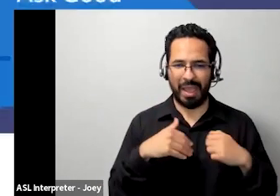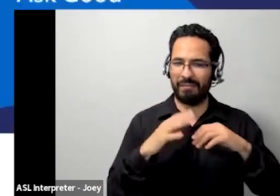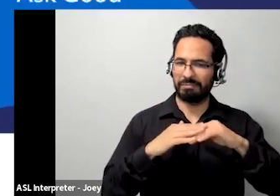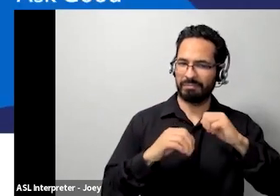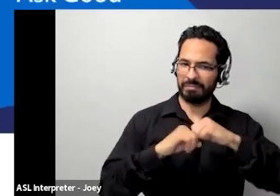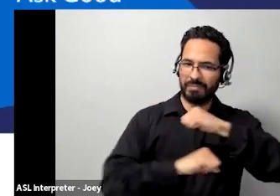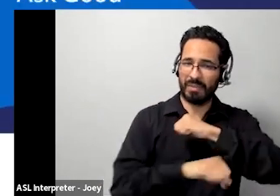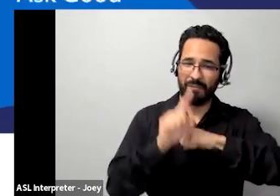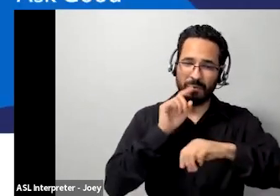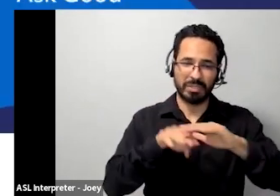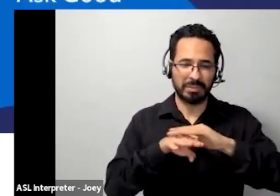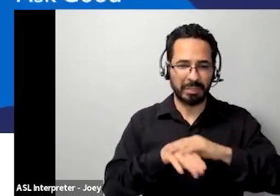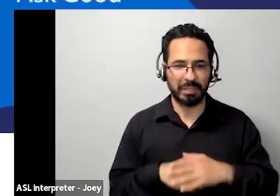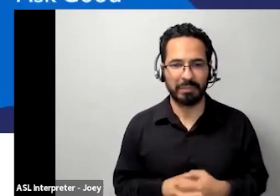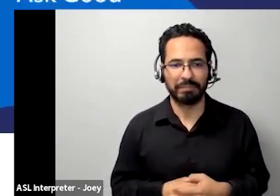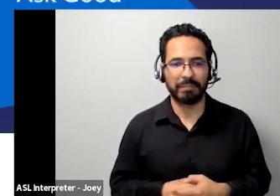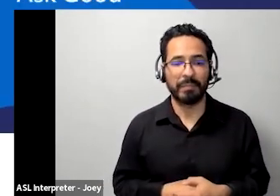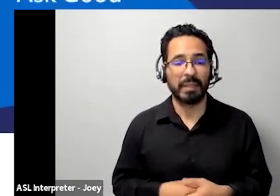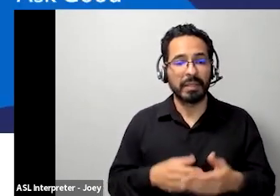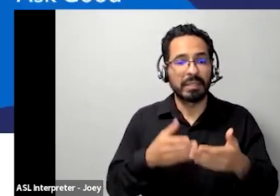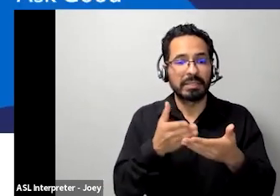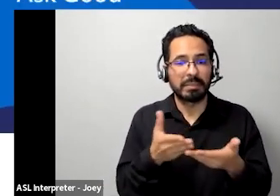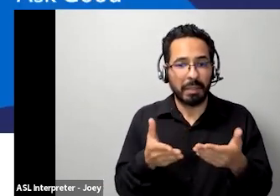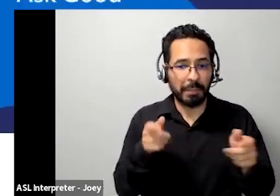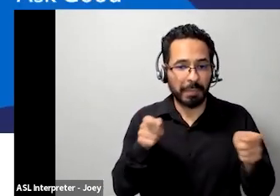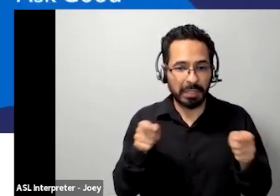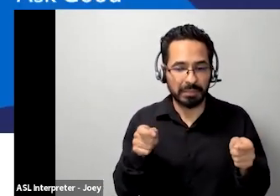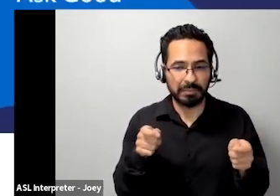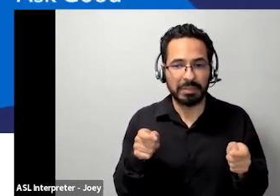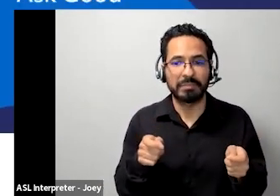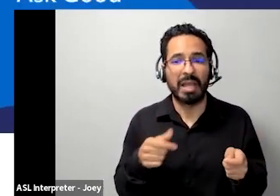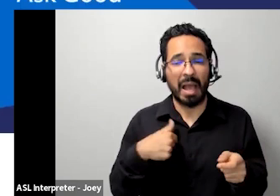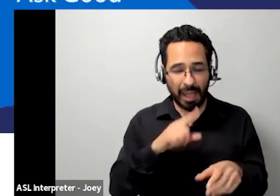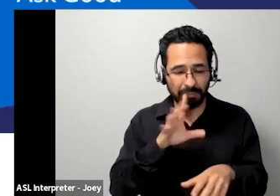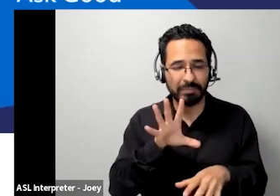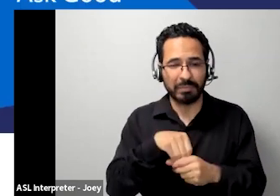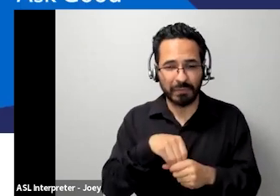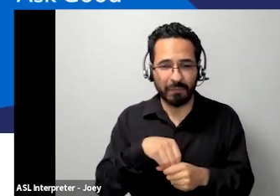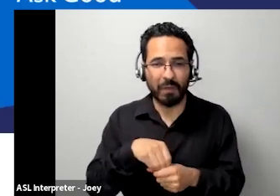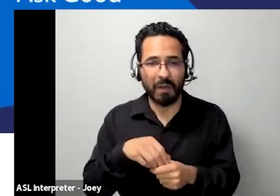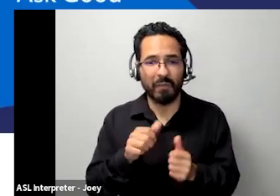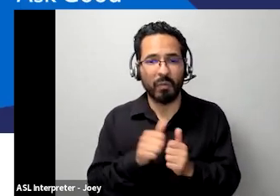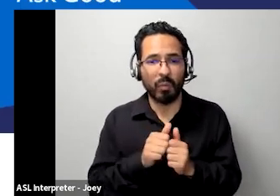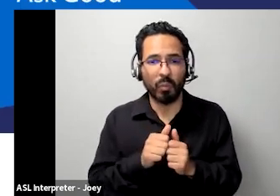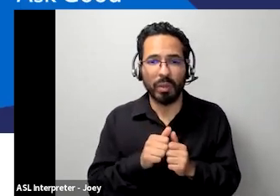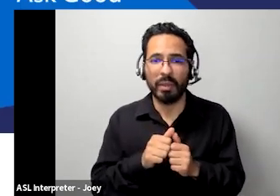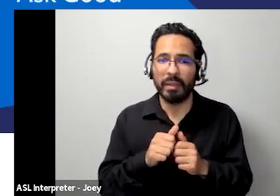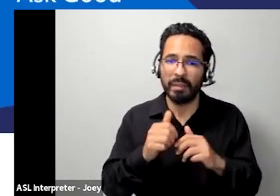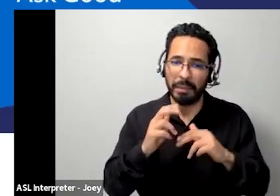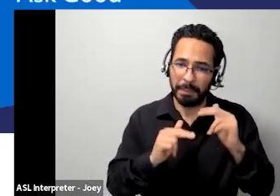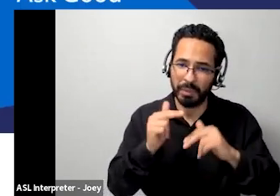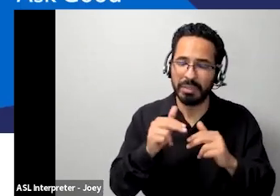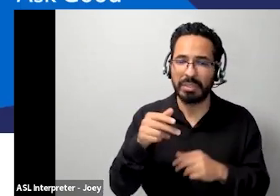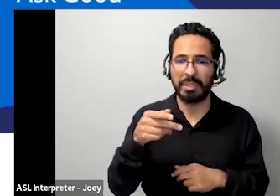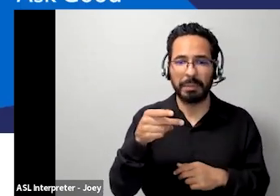for accessibility. Supplier management. Actually, I was very much involved in the building of the Procure Access